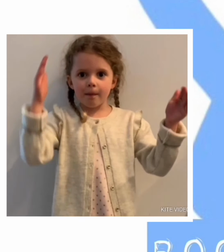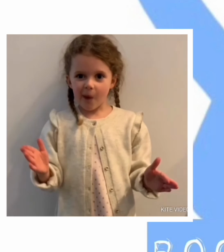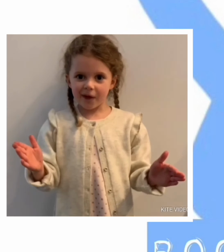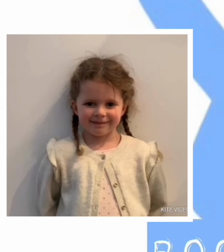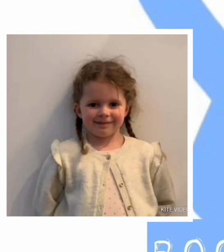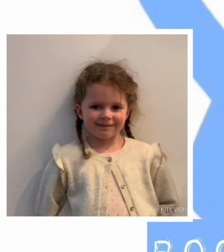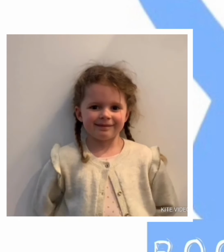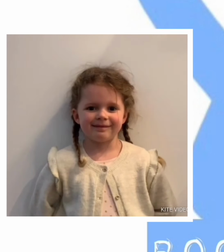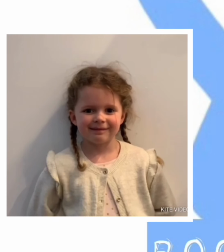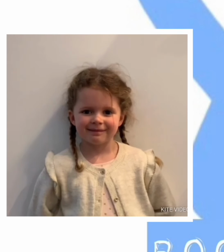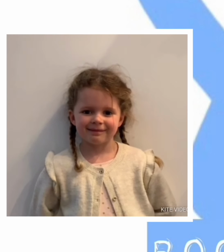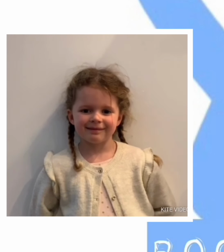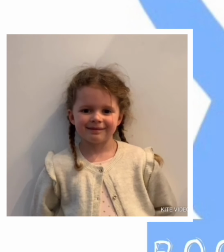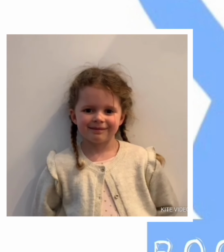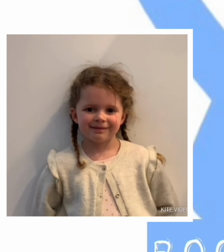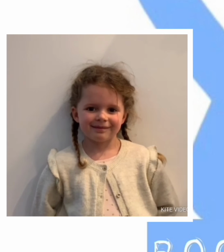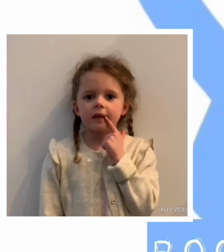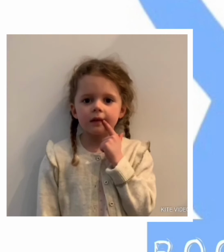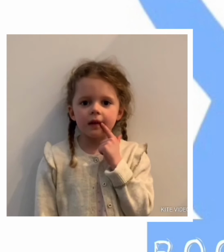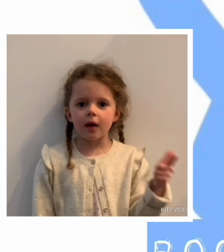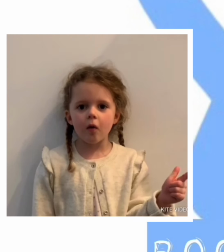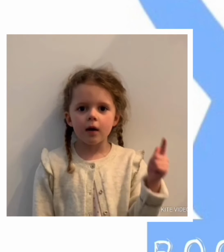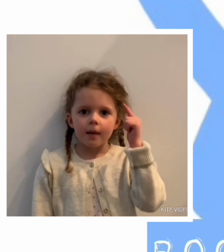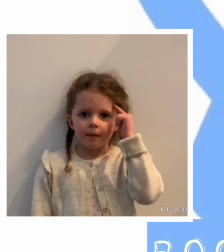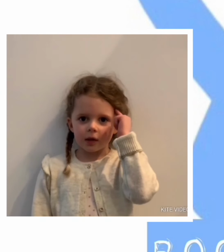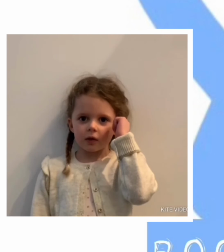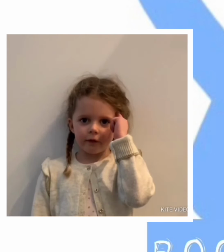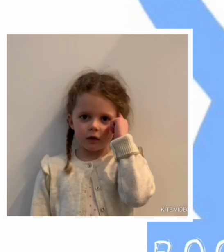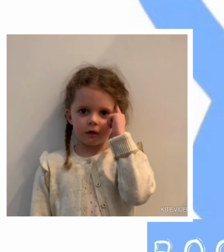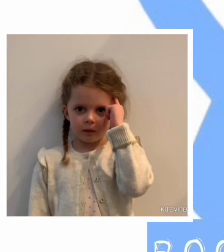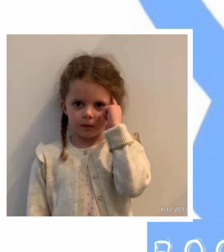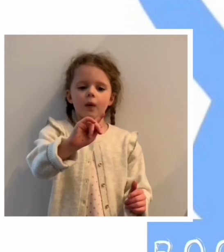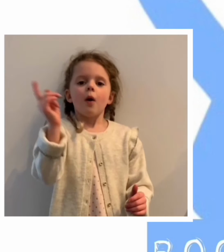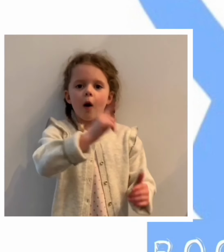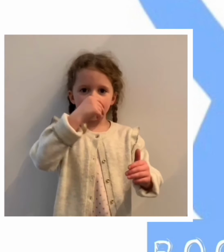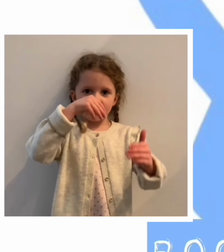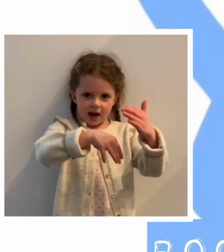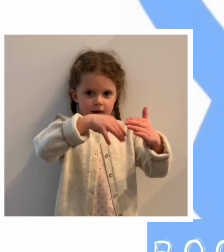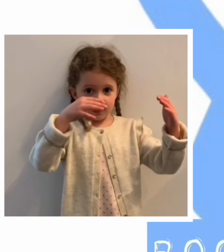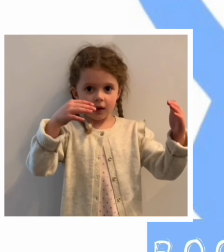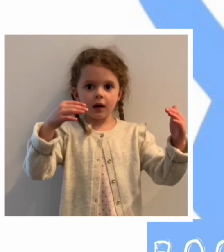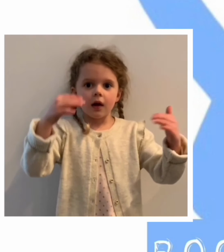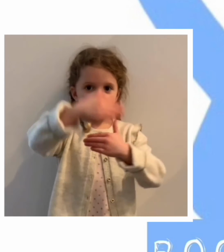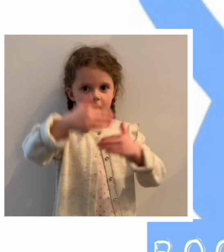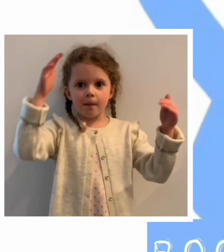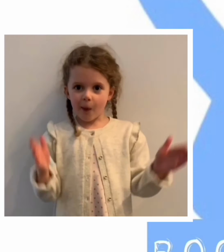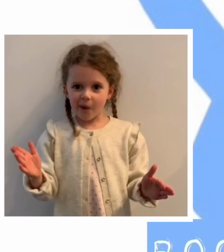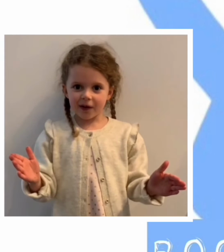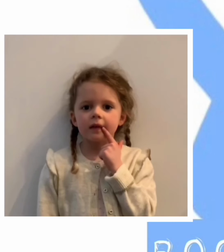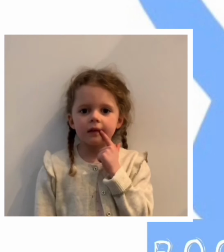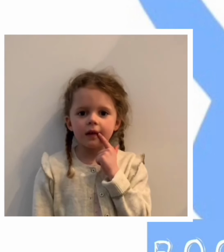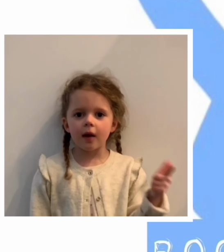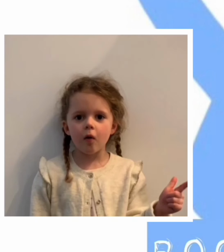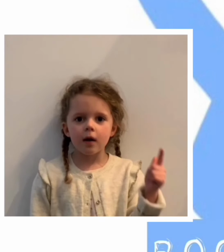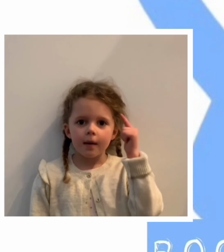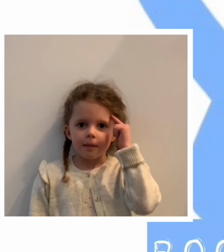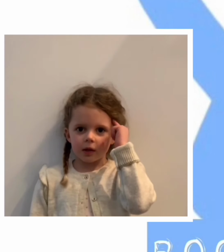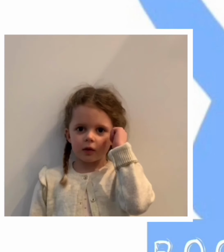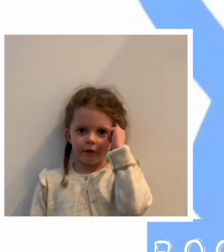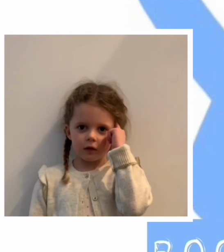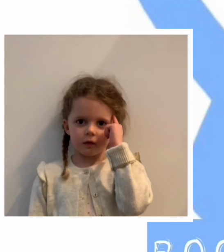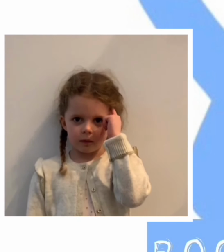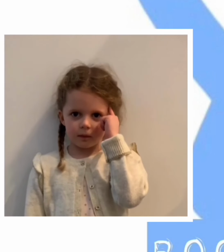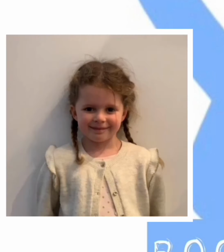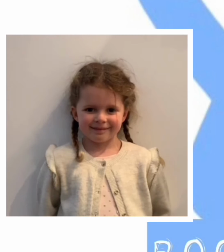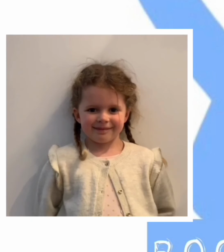What's in the box? Tell me your thoughts. What's in the box? Tell me